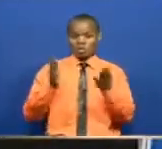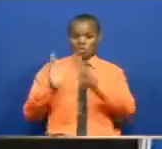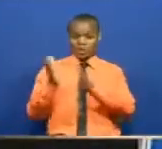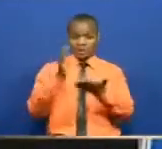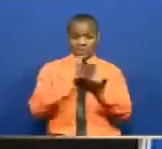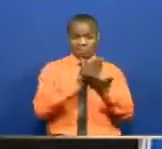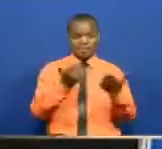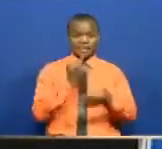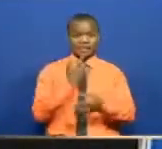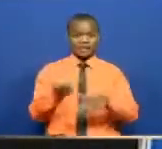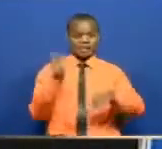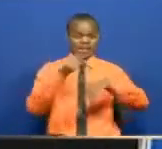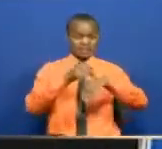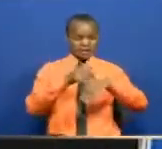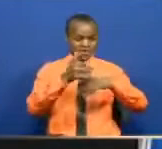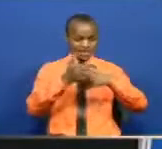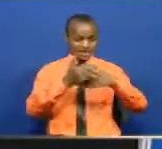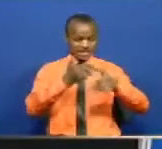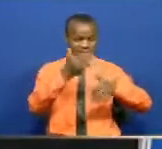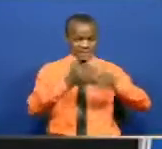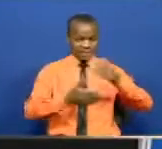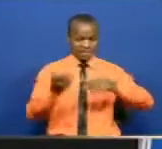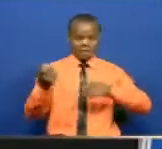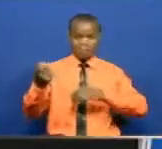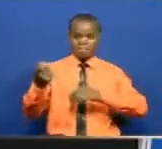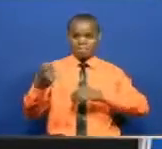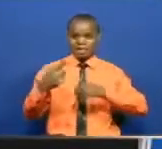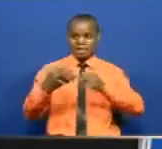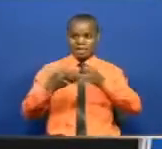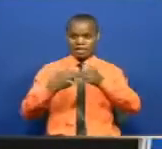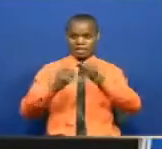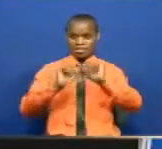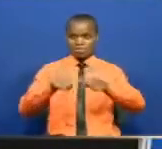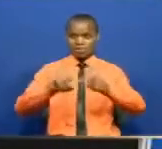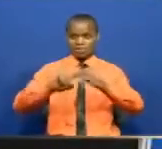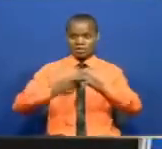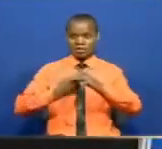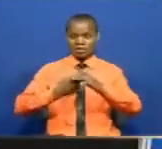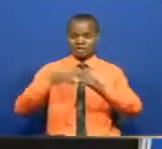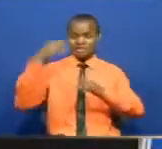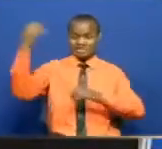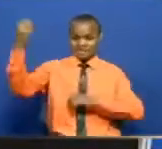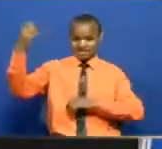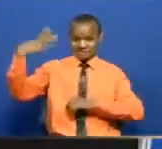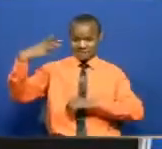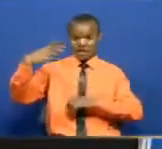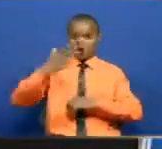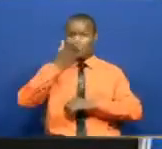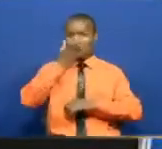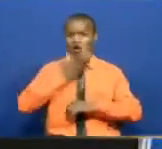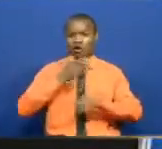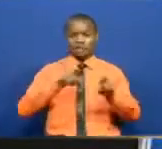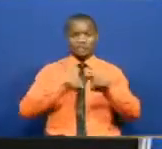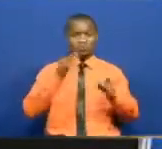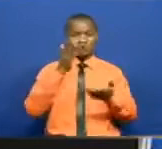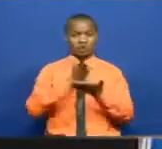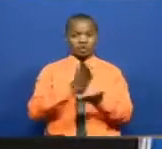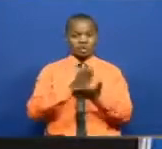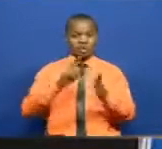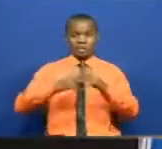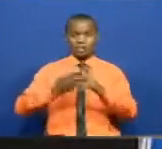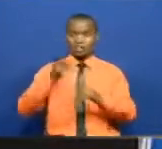the close of the month of August, we will start to experience warm conditions. This is a reality. Starting